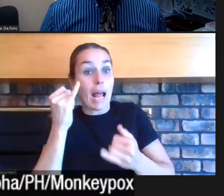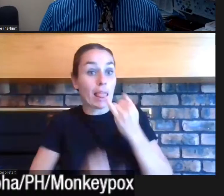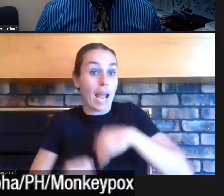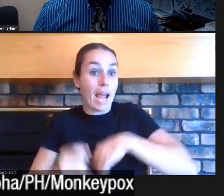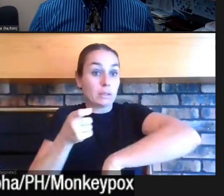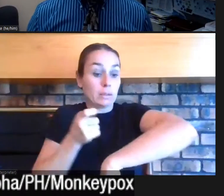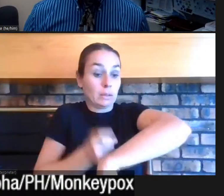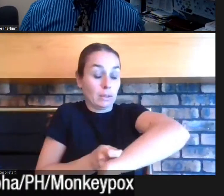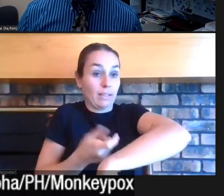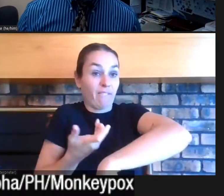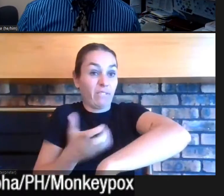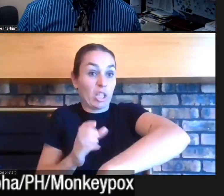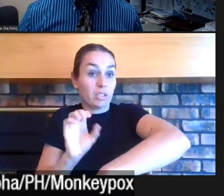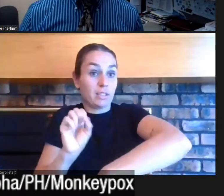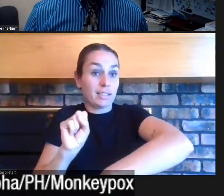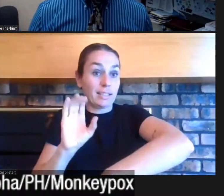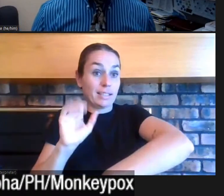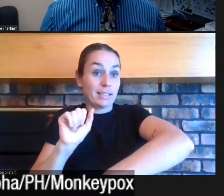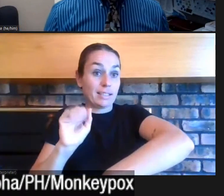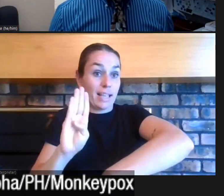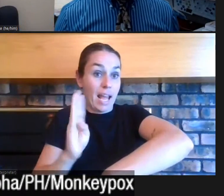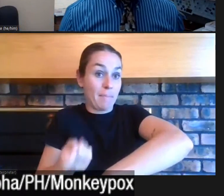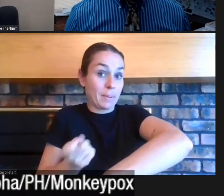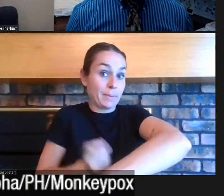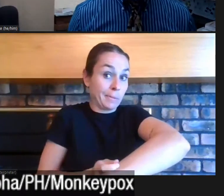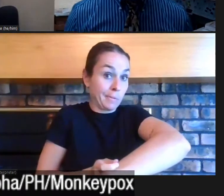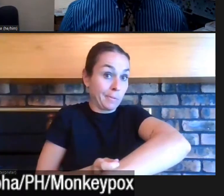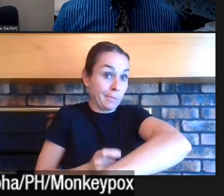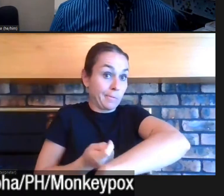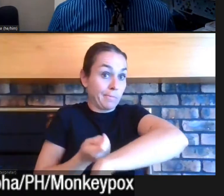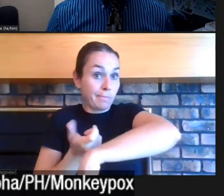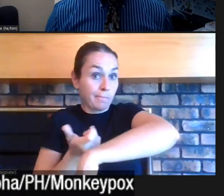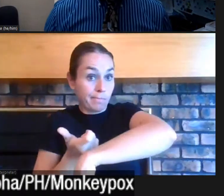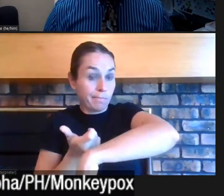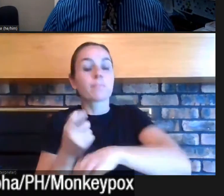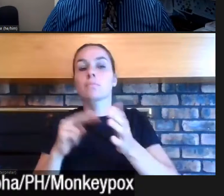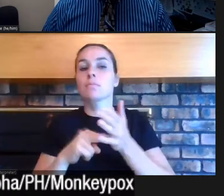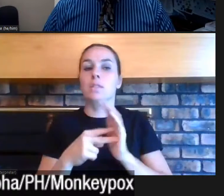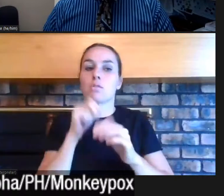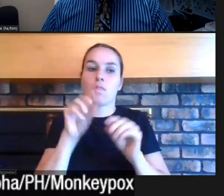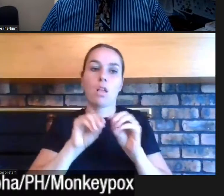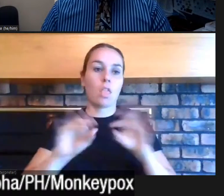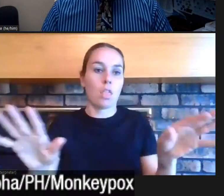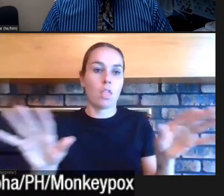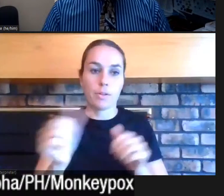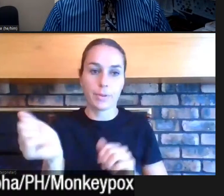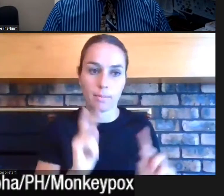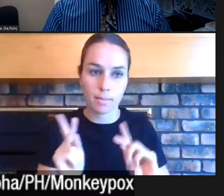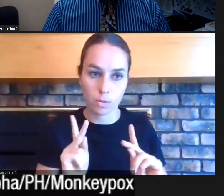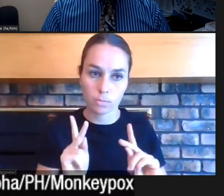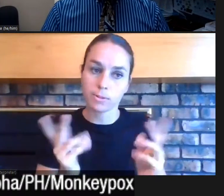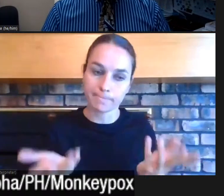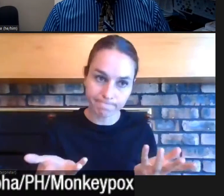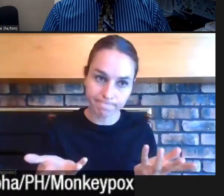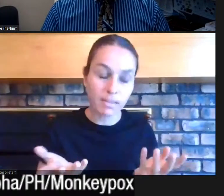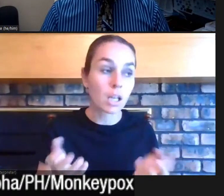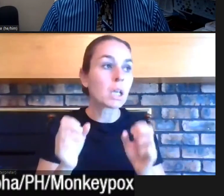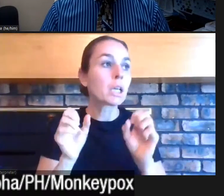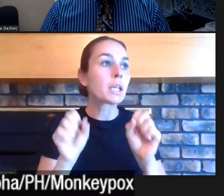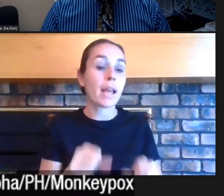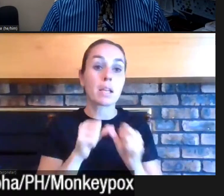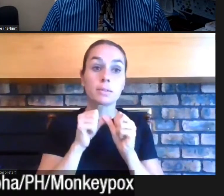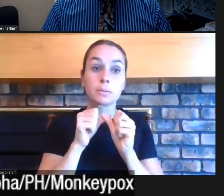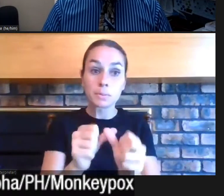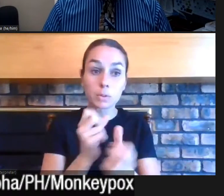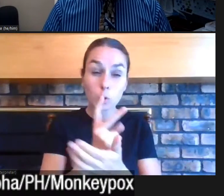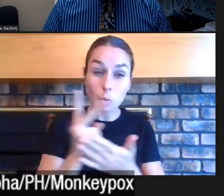off. That's the time when we anticipate that they are no longer infectious to others. That can be as short as 2 weeks, which